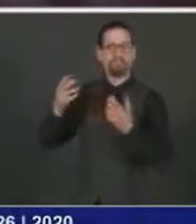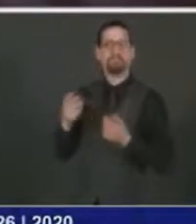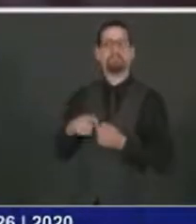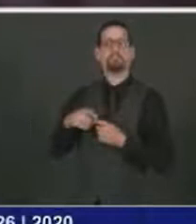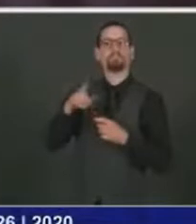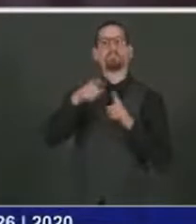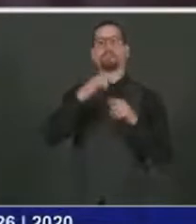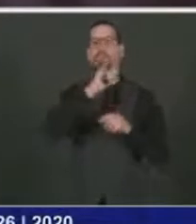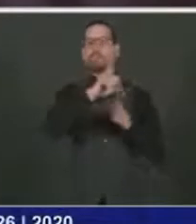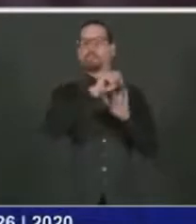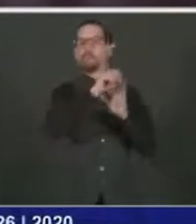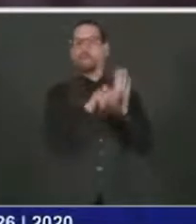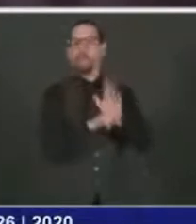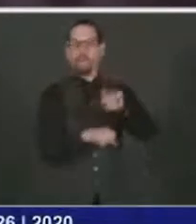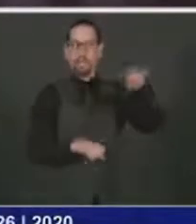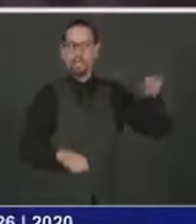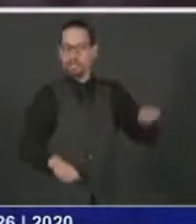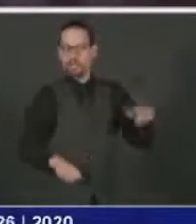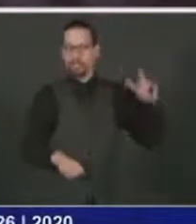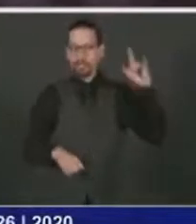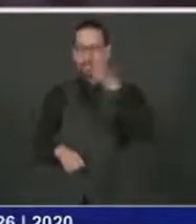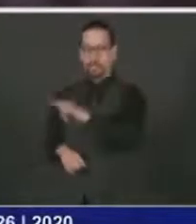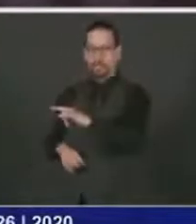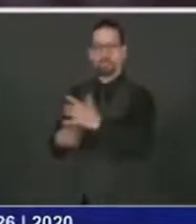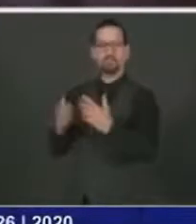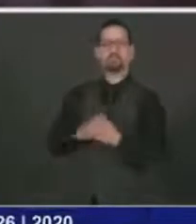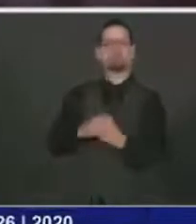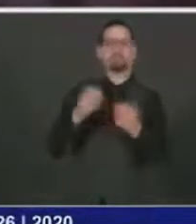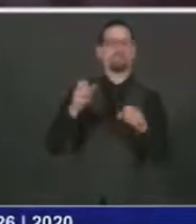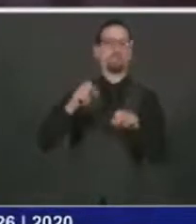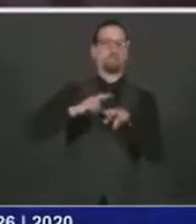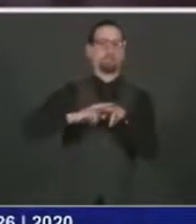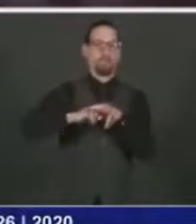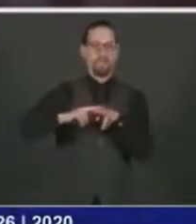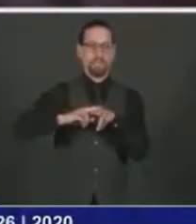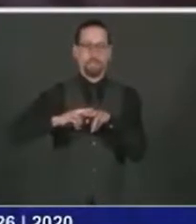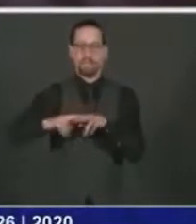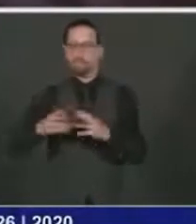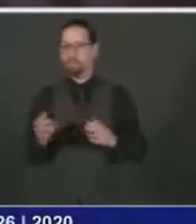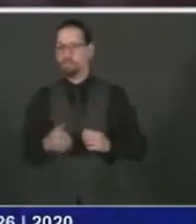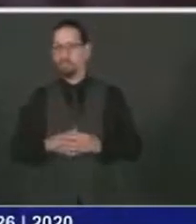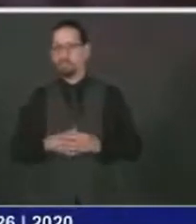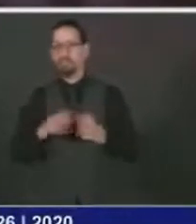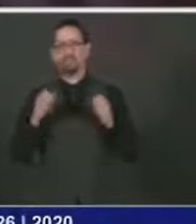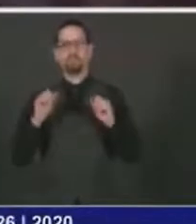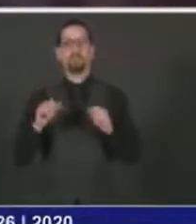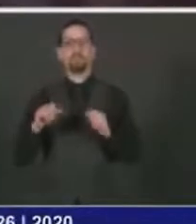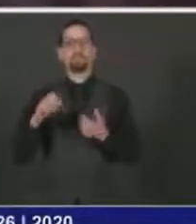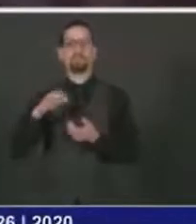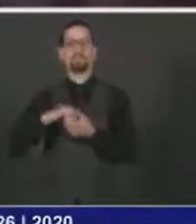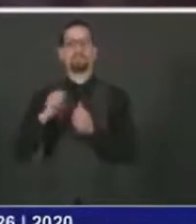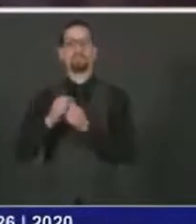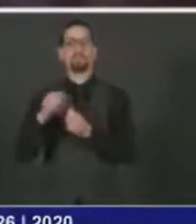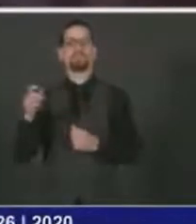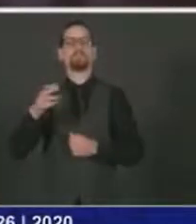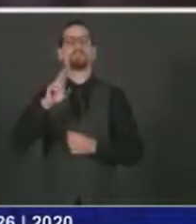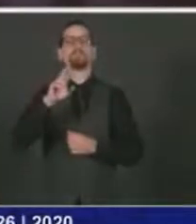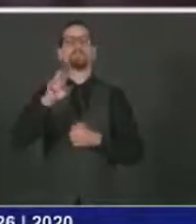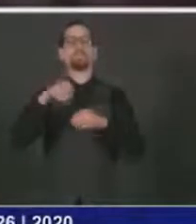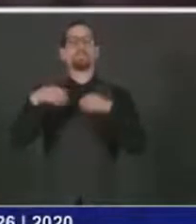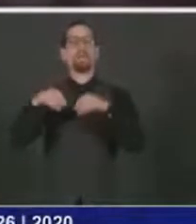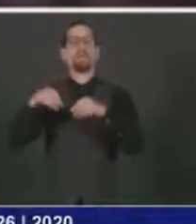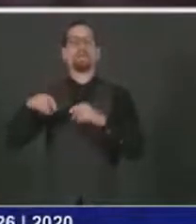through our airport, maybe the train station, possibly partnering with realtors, for people who have